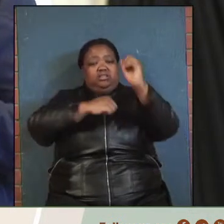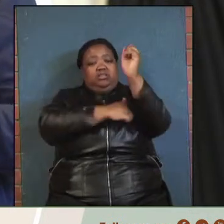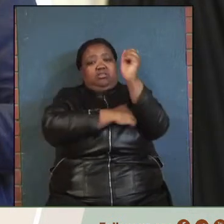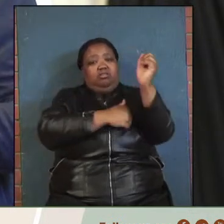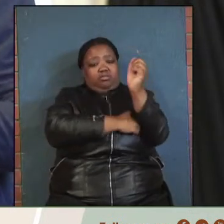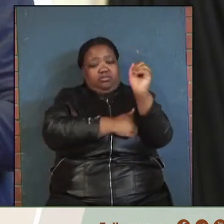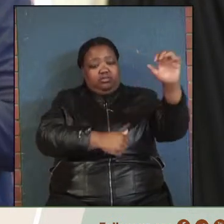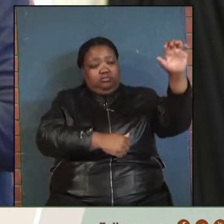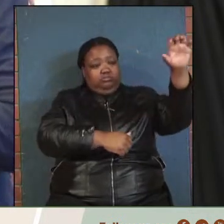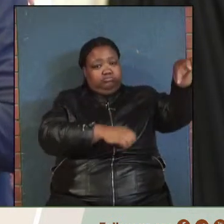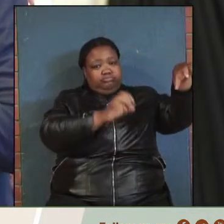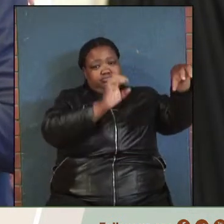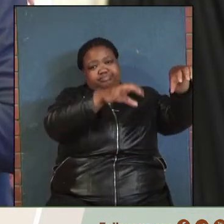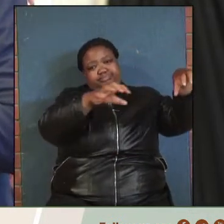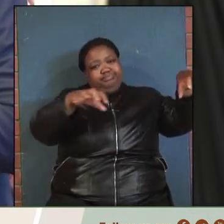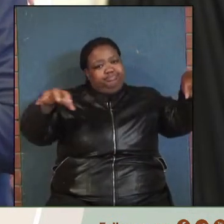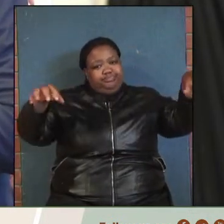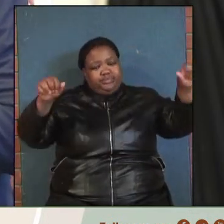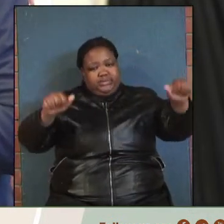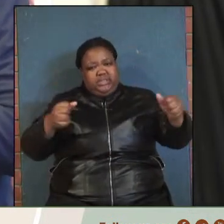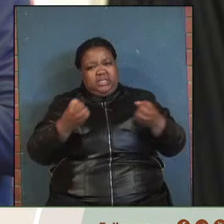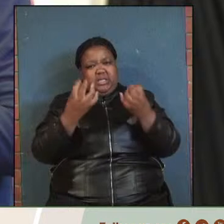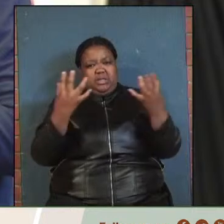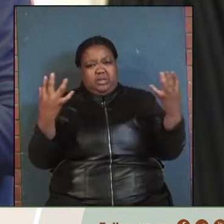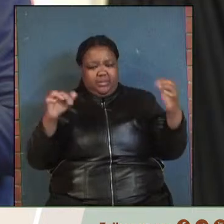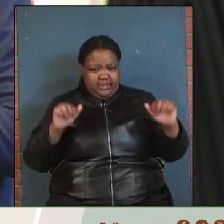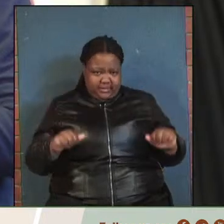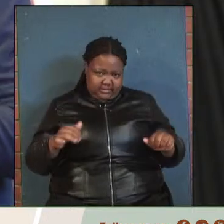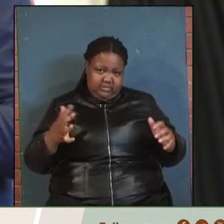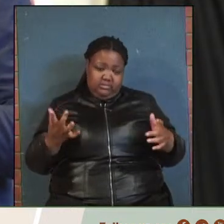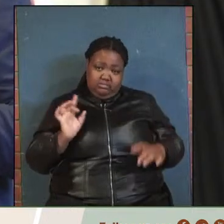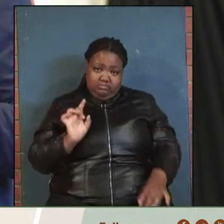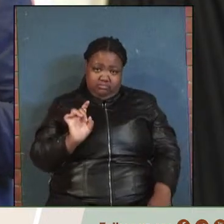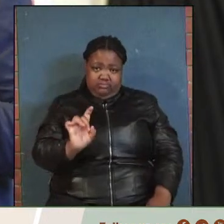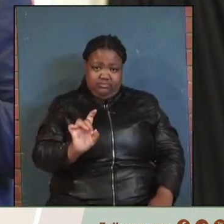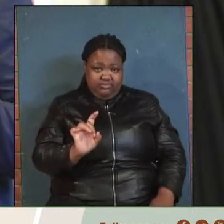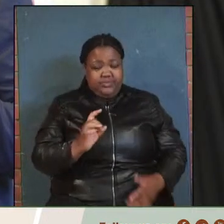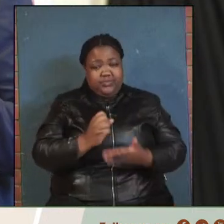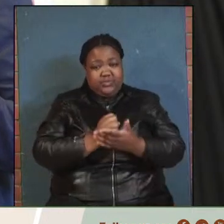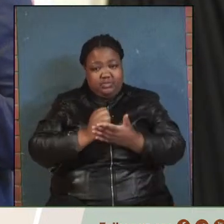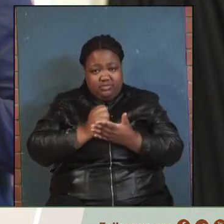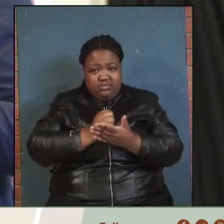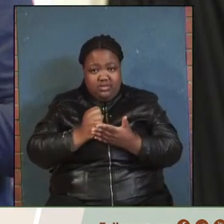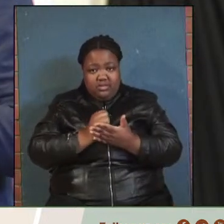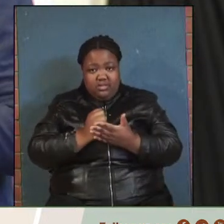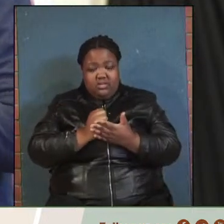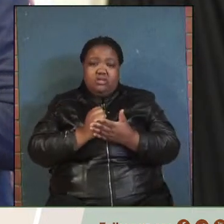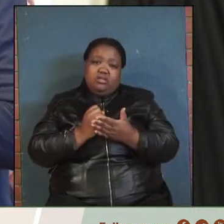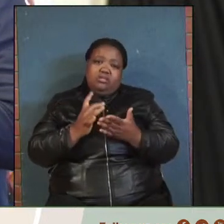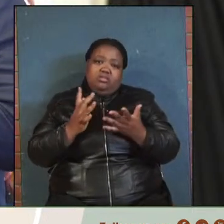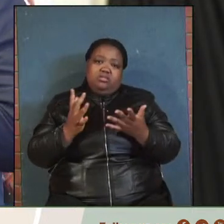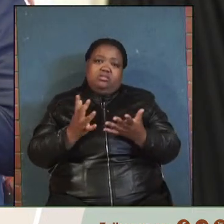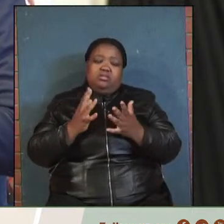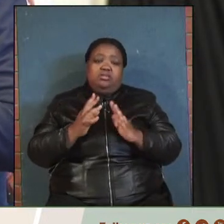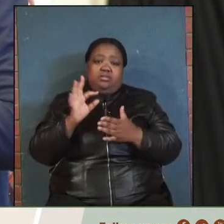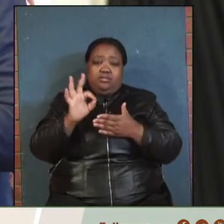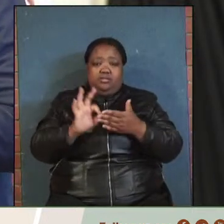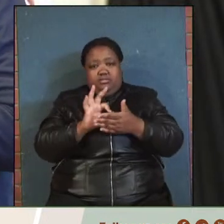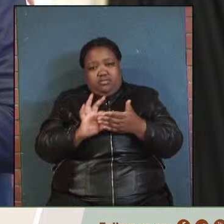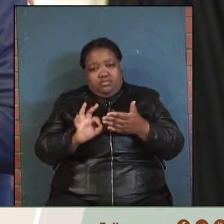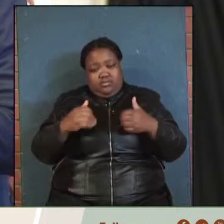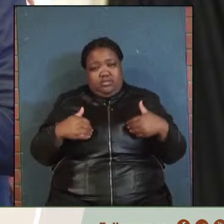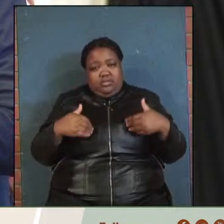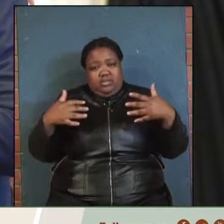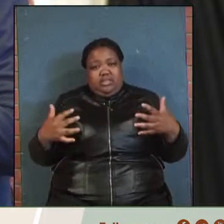country where you can register to vote in person, which are operating from 8:30 until 17